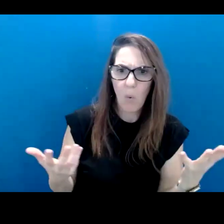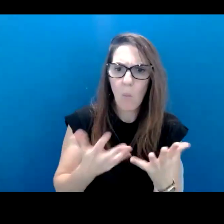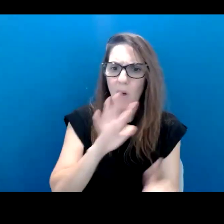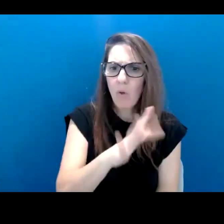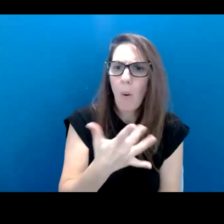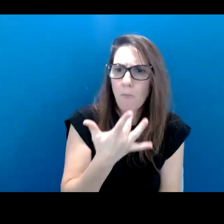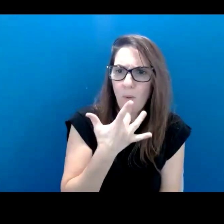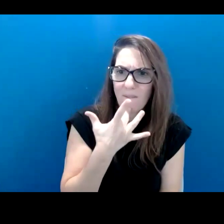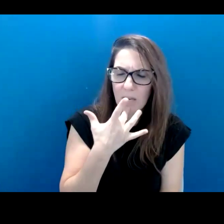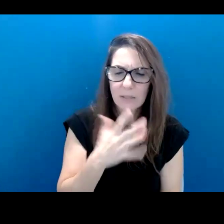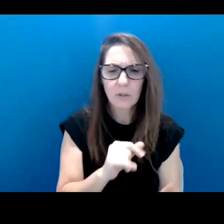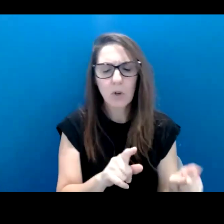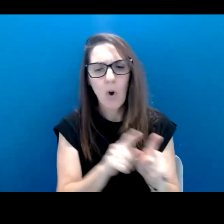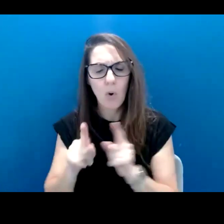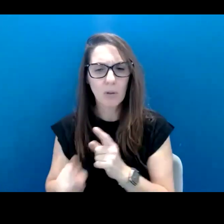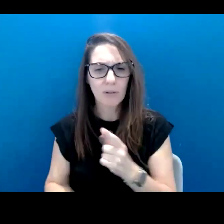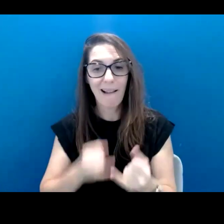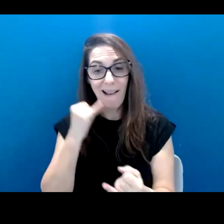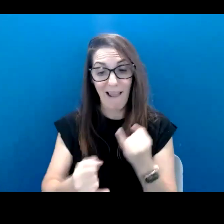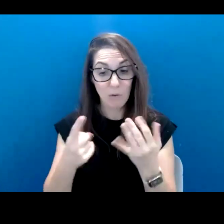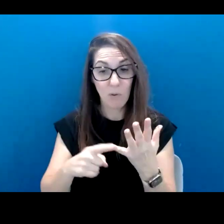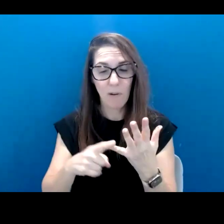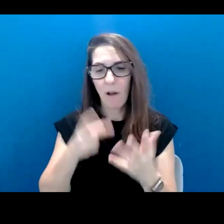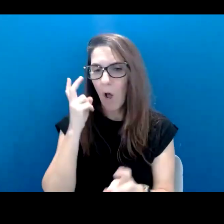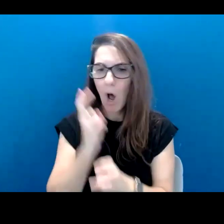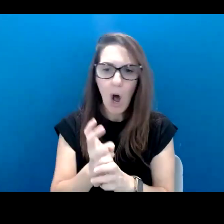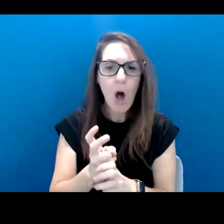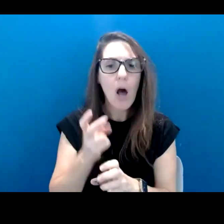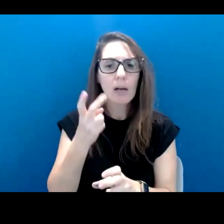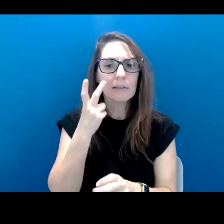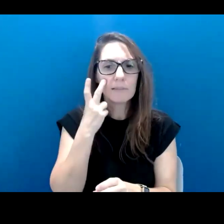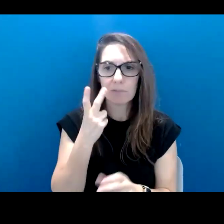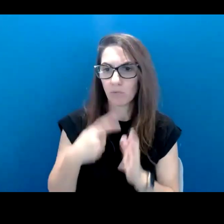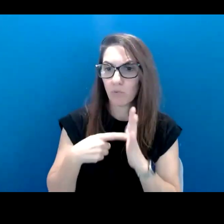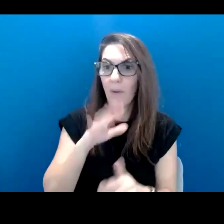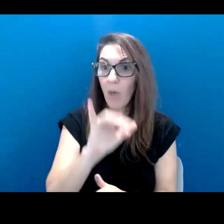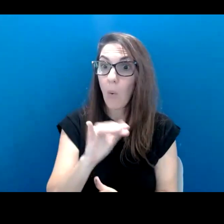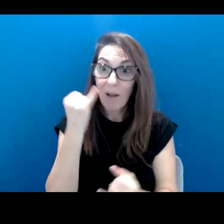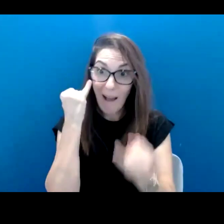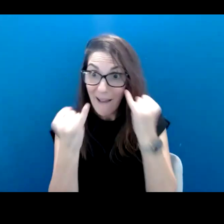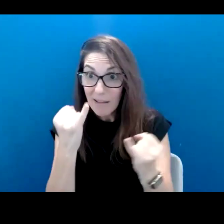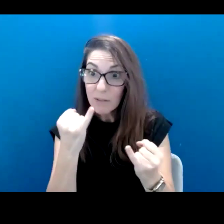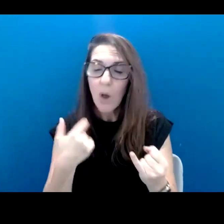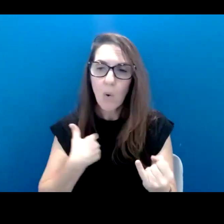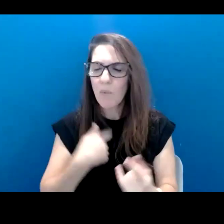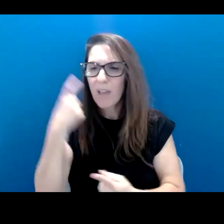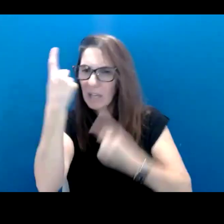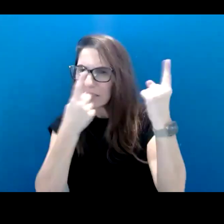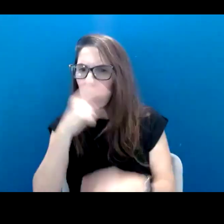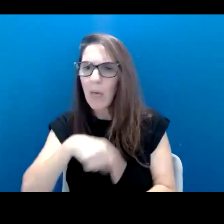is? And then finally, I think this is the hardest one, which is how to demonstrate that ideas are being taken seriously. So those